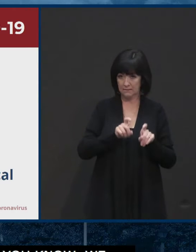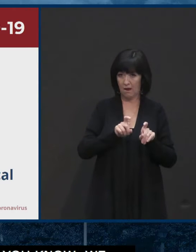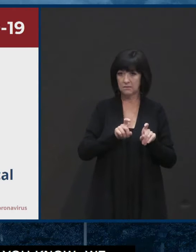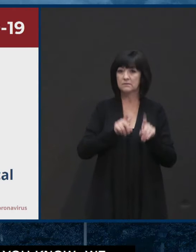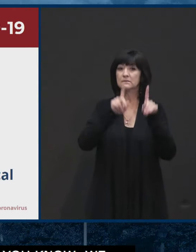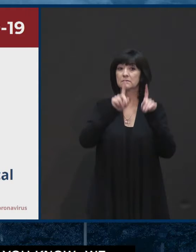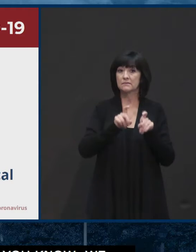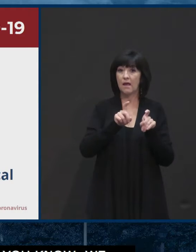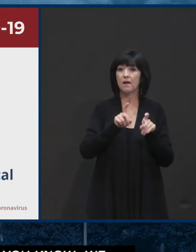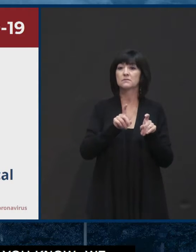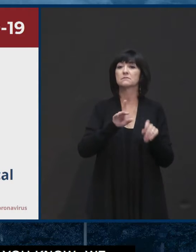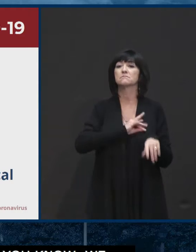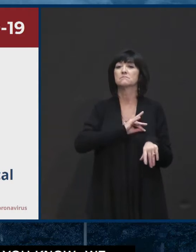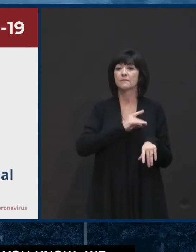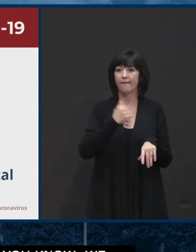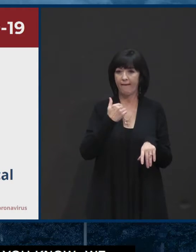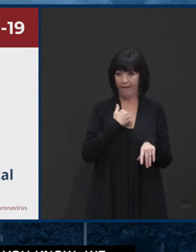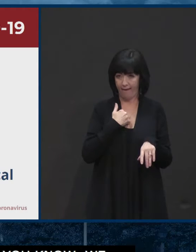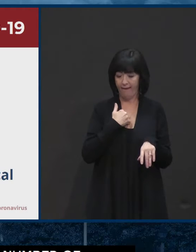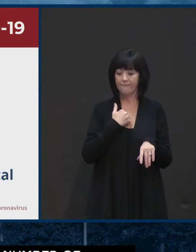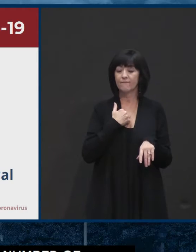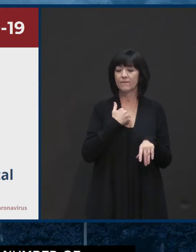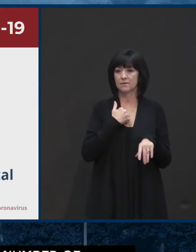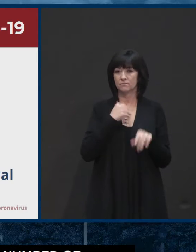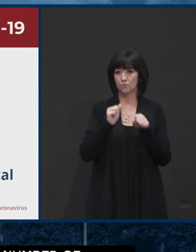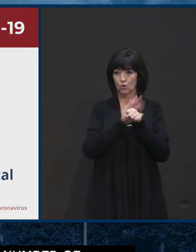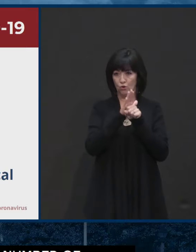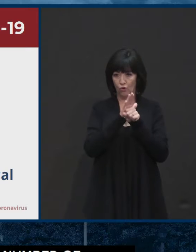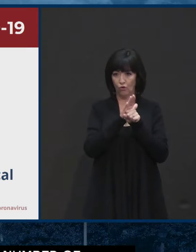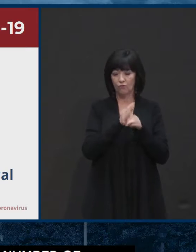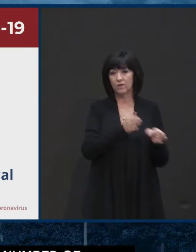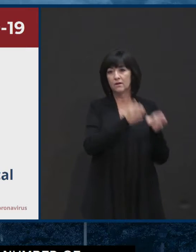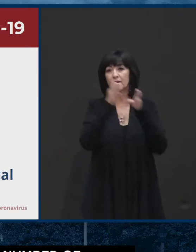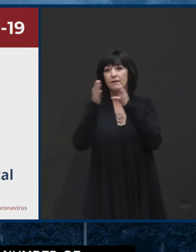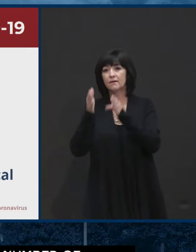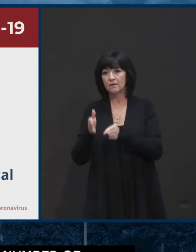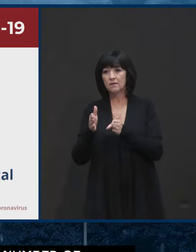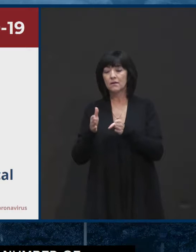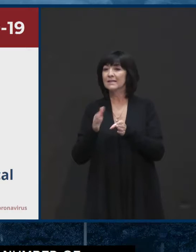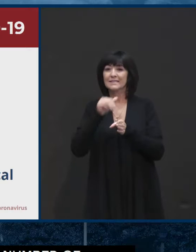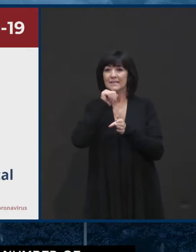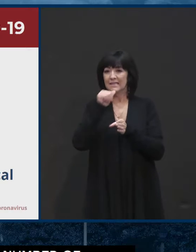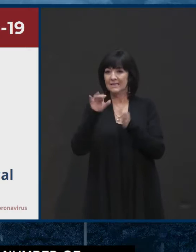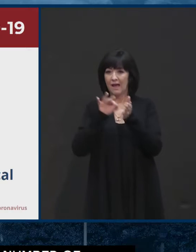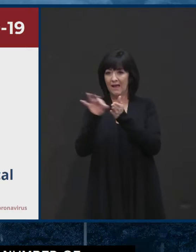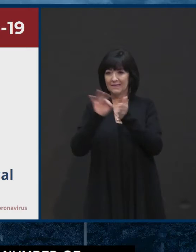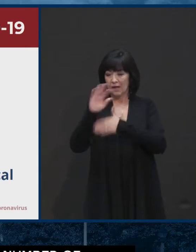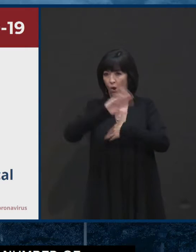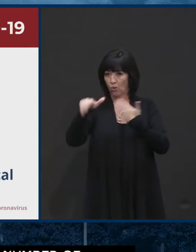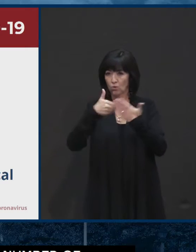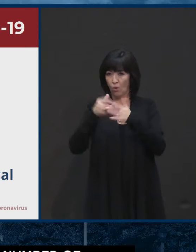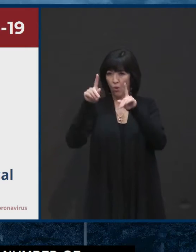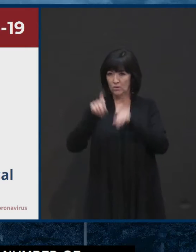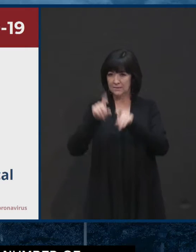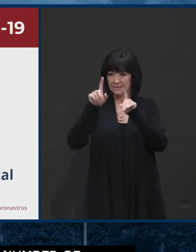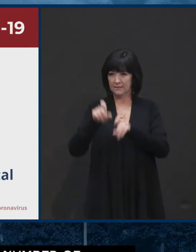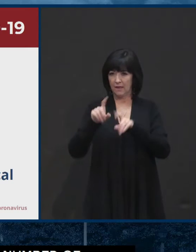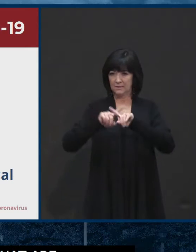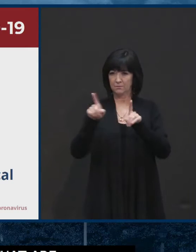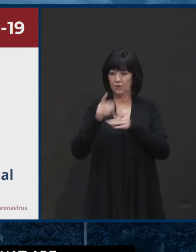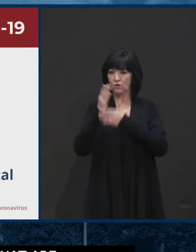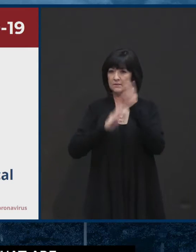positive, and the number of tests that are administered, and those that test positive from that. It's a different number because people are